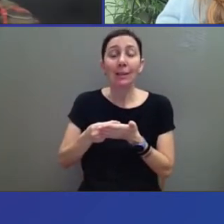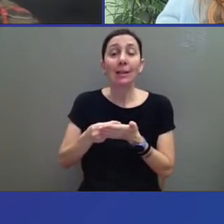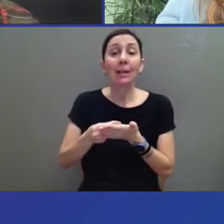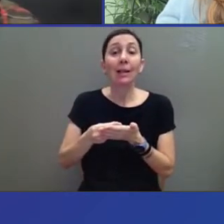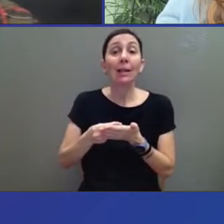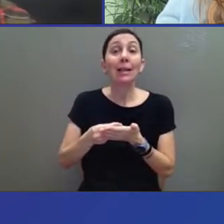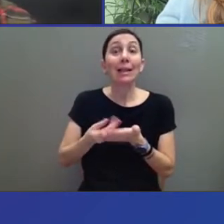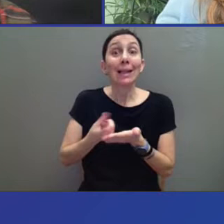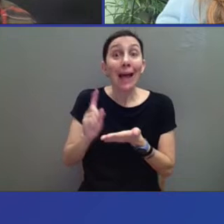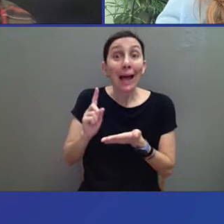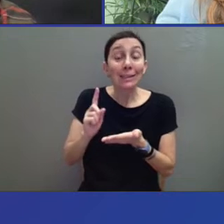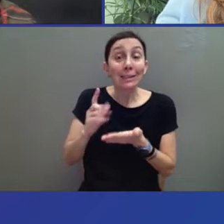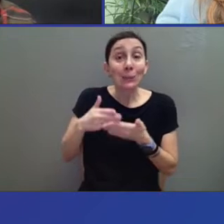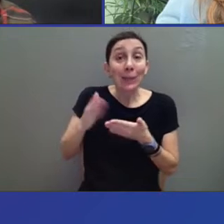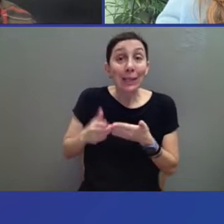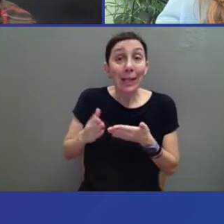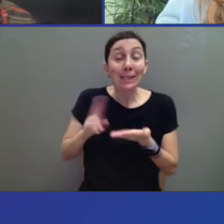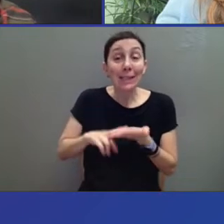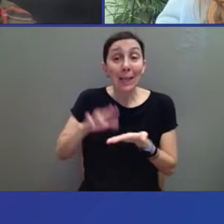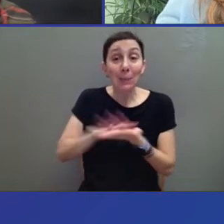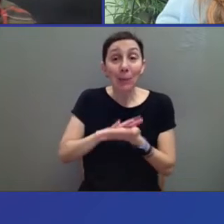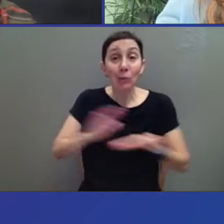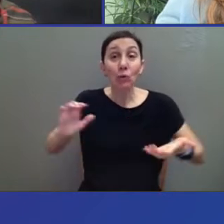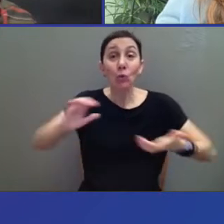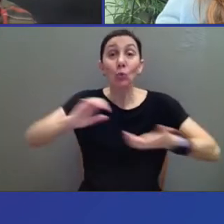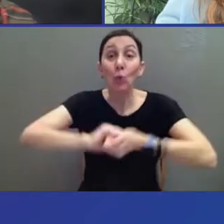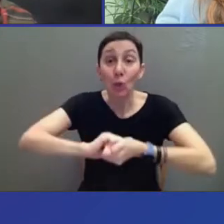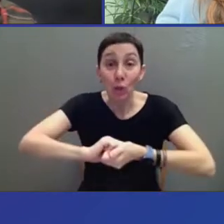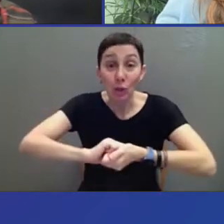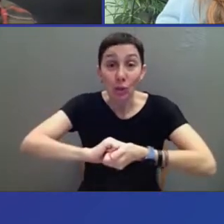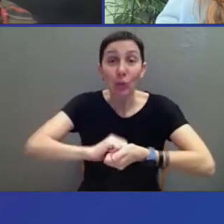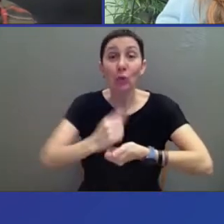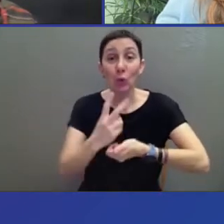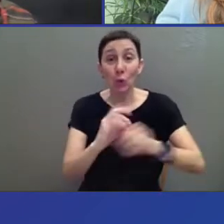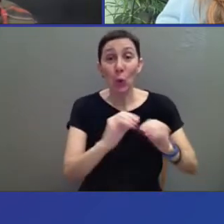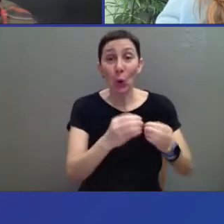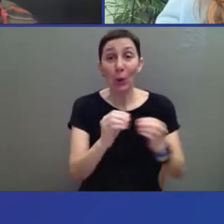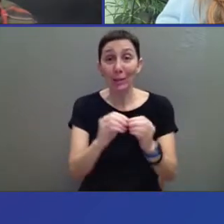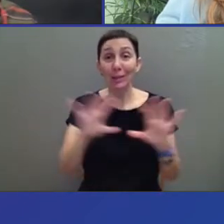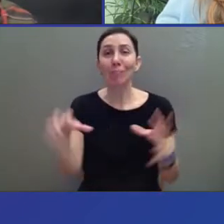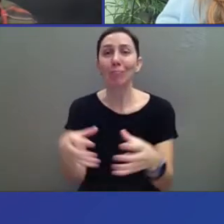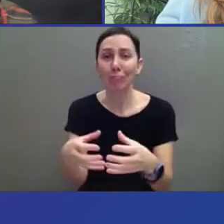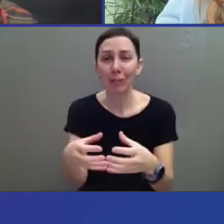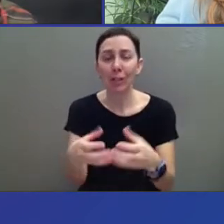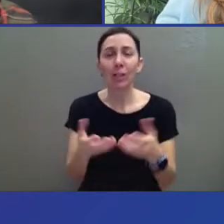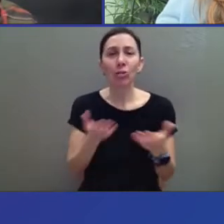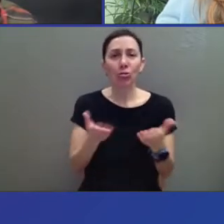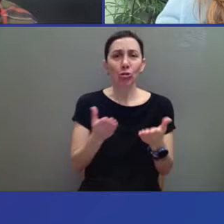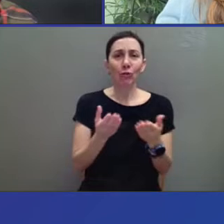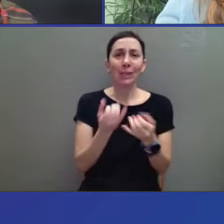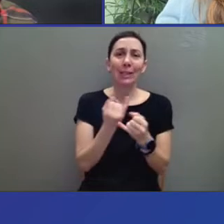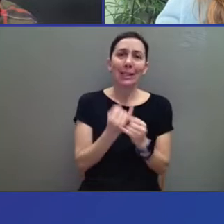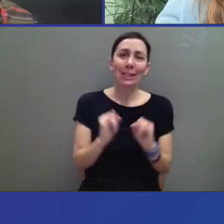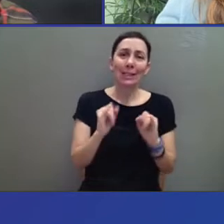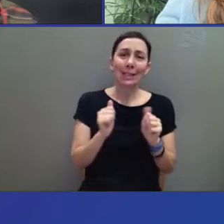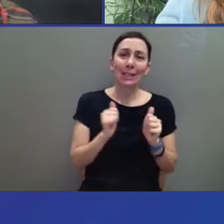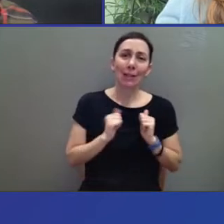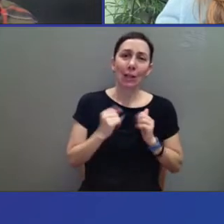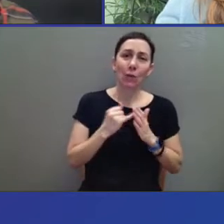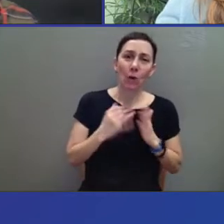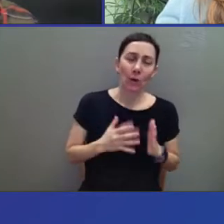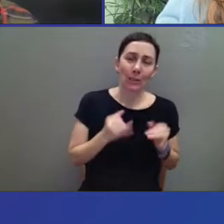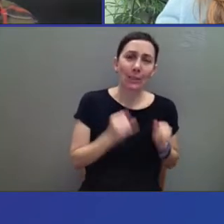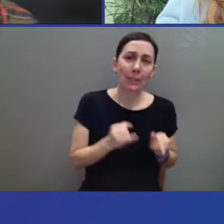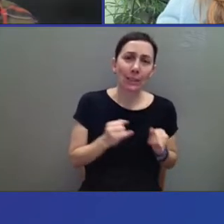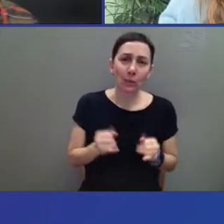last weekend, are 2 organizations that have been serving indie theater artists, individuals, small